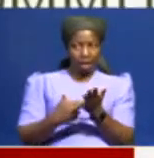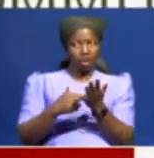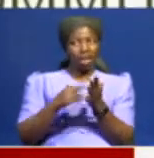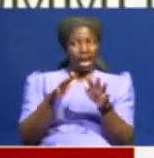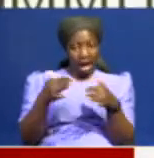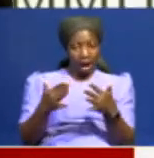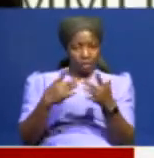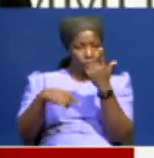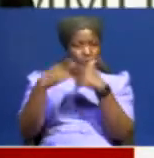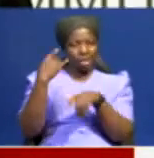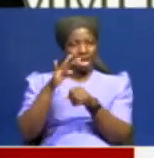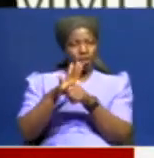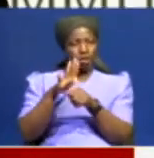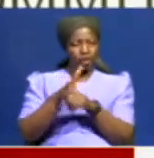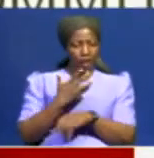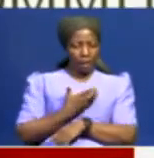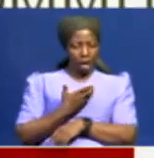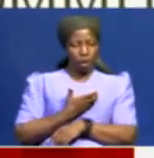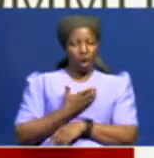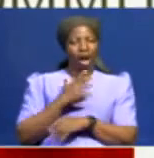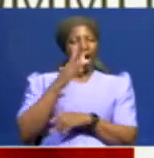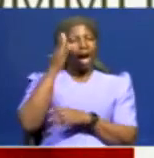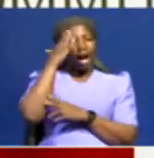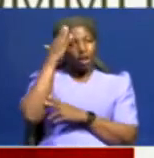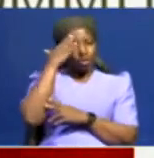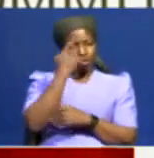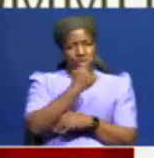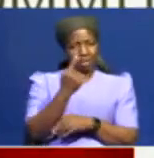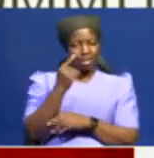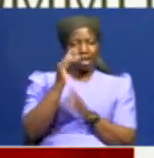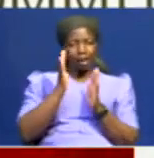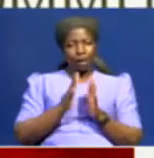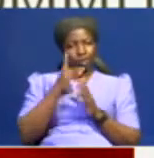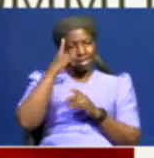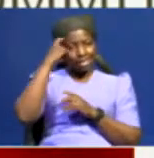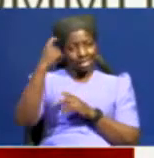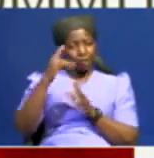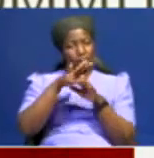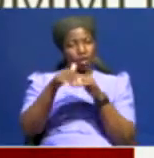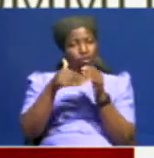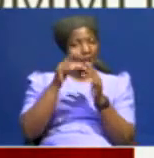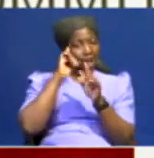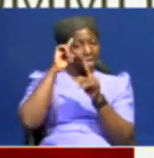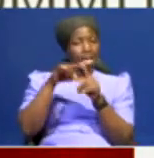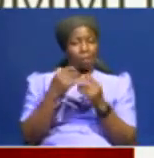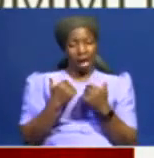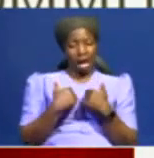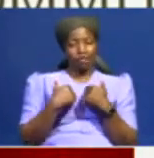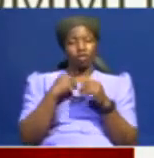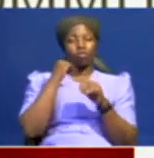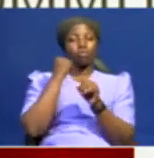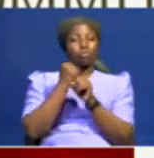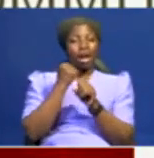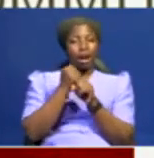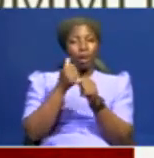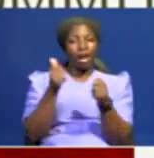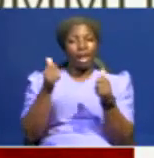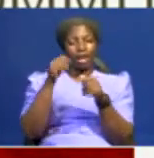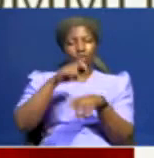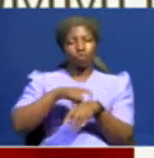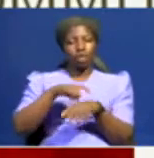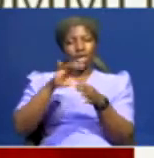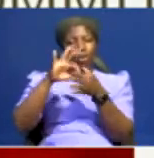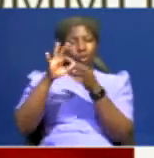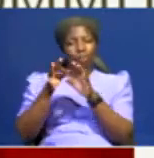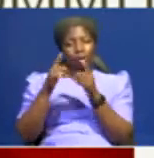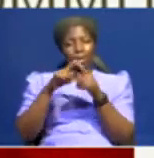possible. I know everyone's dream, everyone's wish, everyone's aspiration is to participate in the Olympics. However, when you are seated